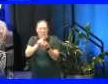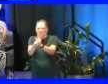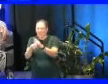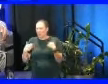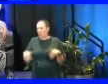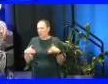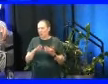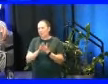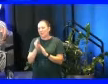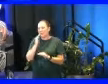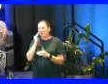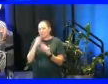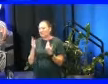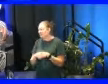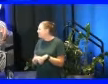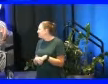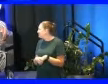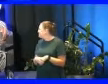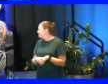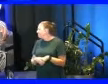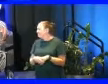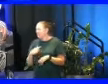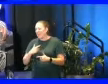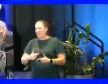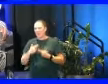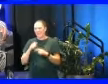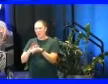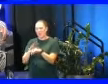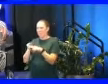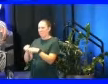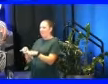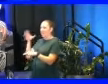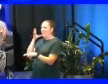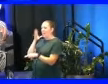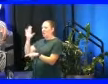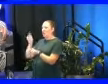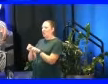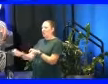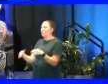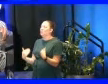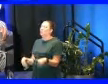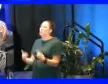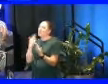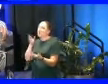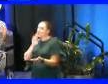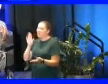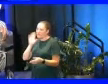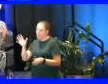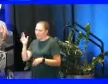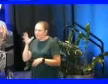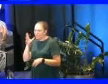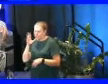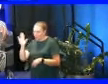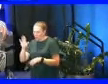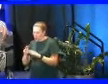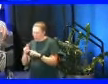and with that. And I ended up living in my mom's couch. Thank God for that couch. So to make a